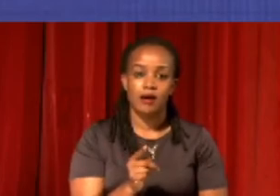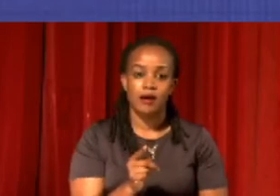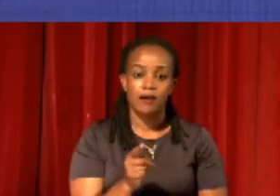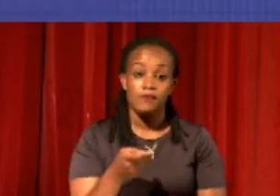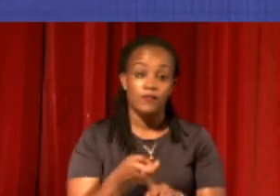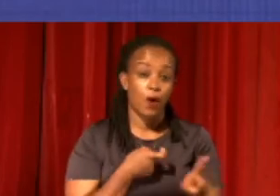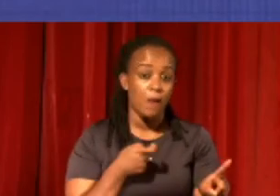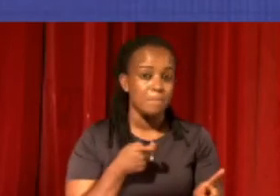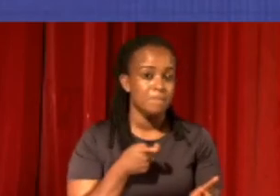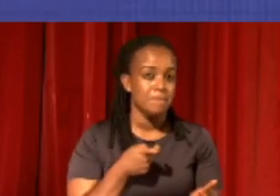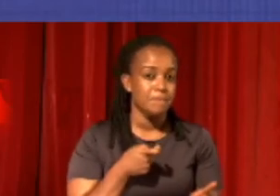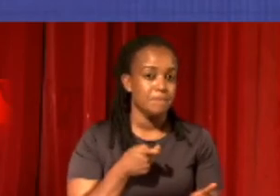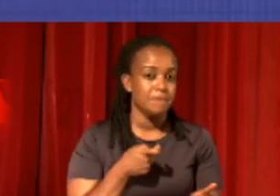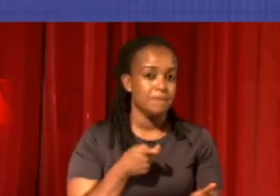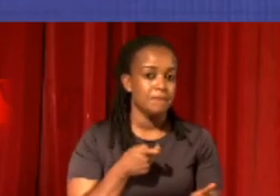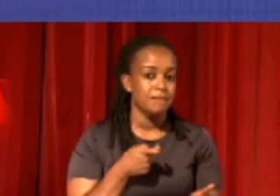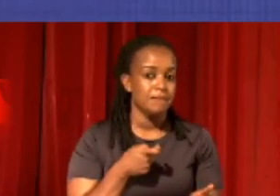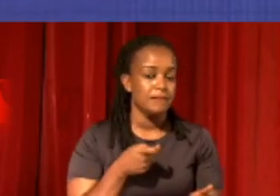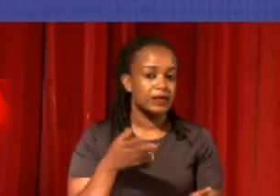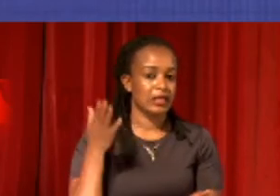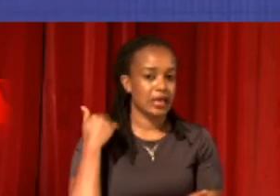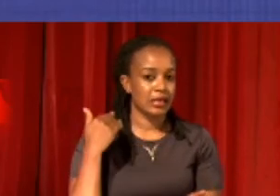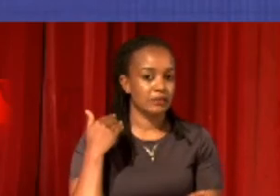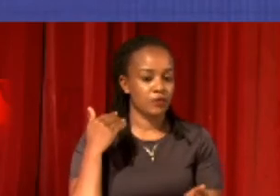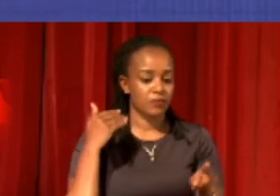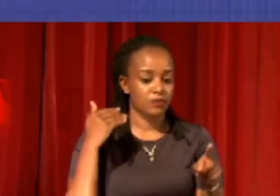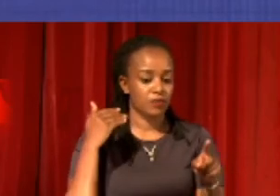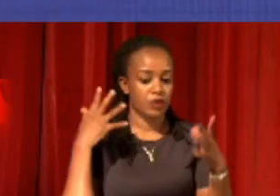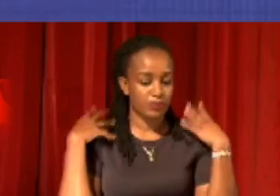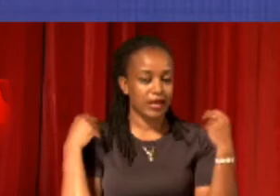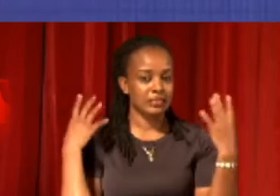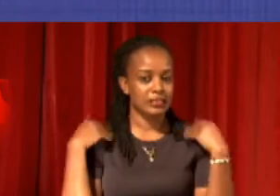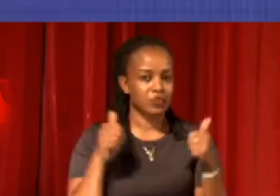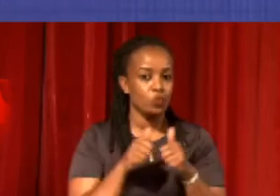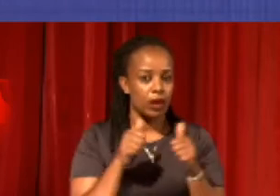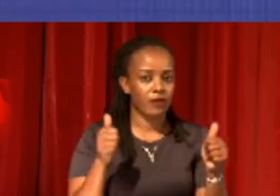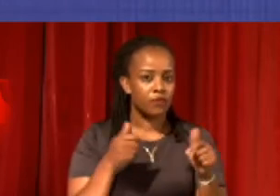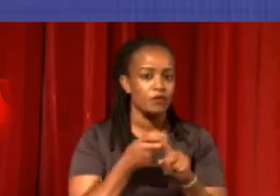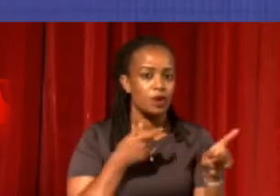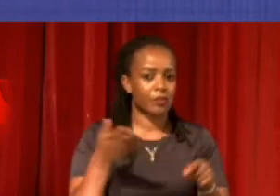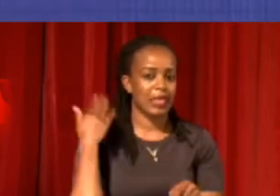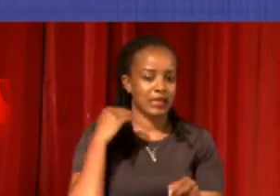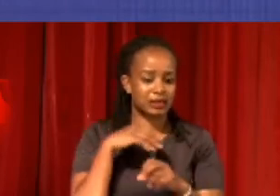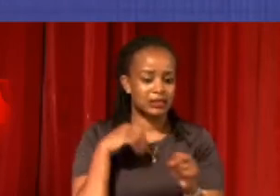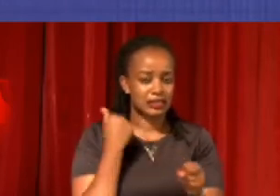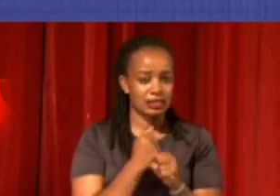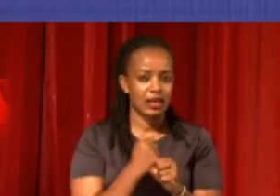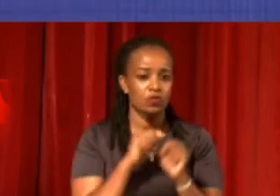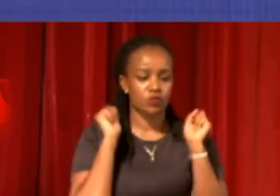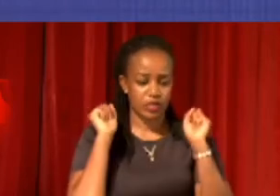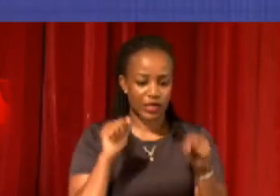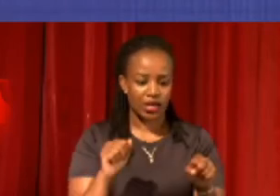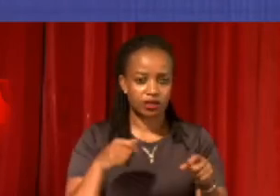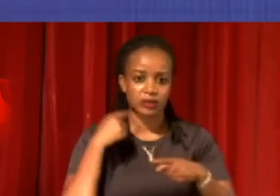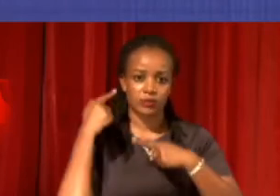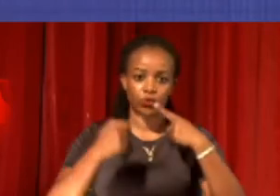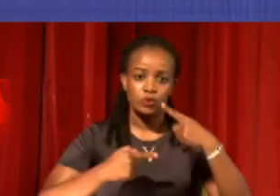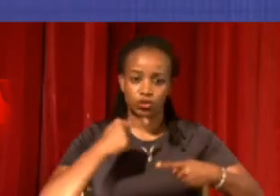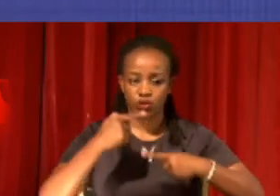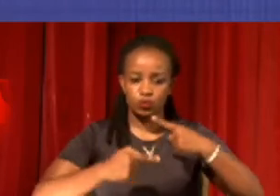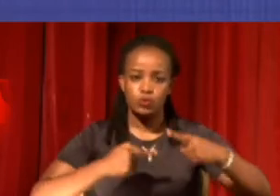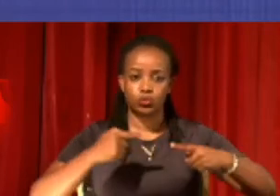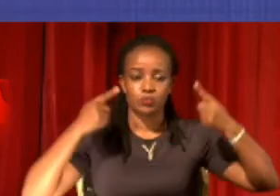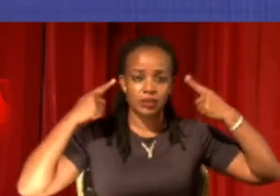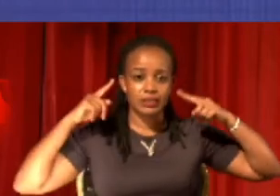from last year. Okay. At least you've been practicing from January last year. Okay. So that you can be able to benefit from this